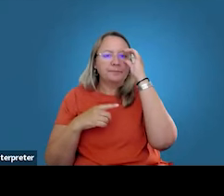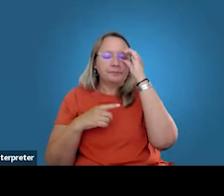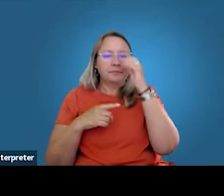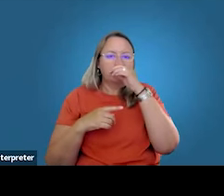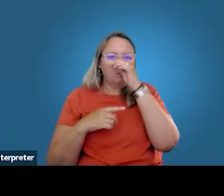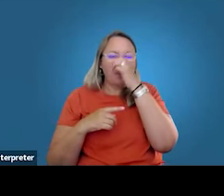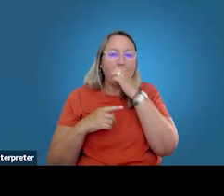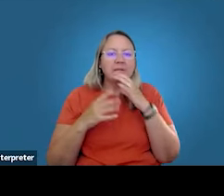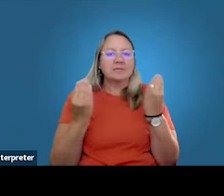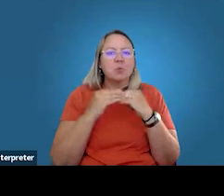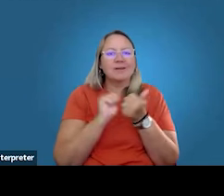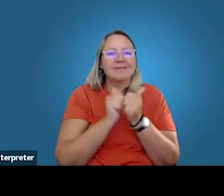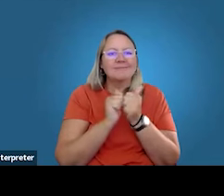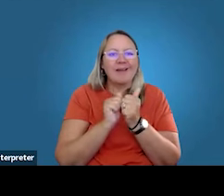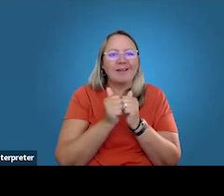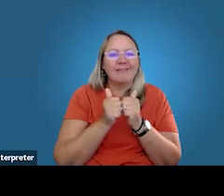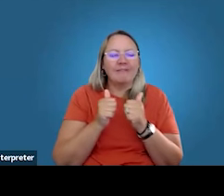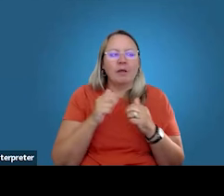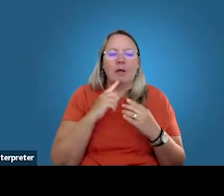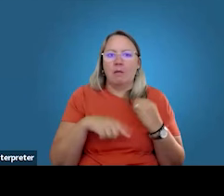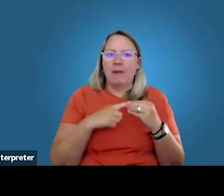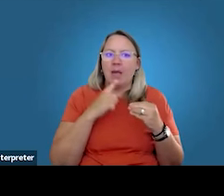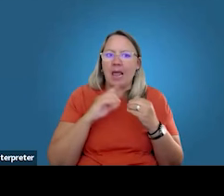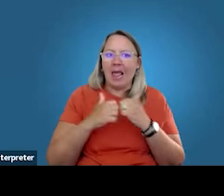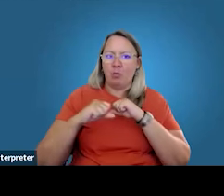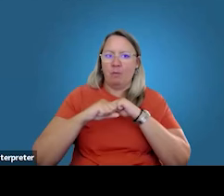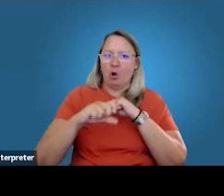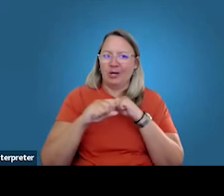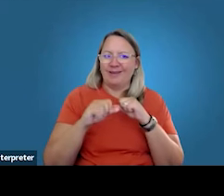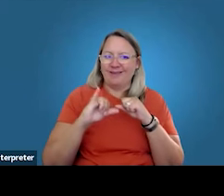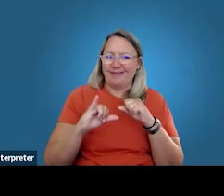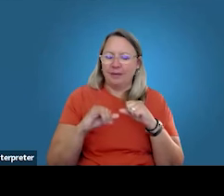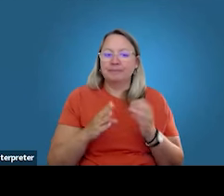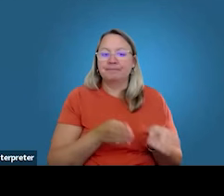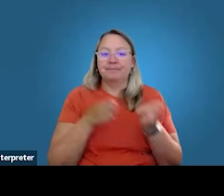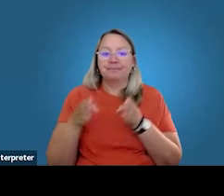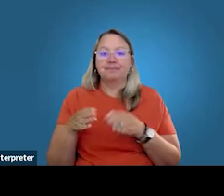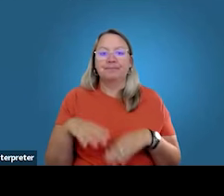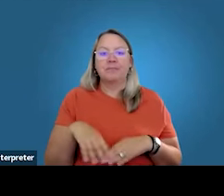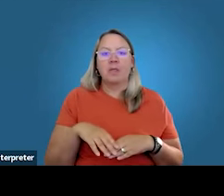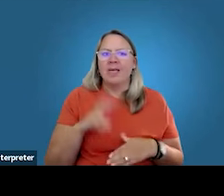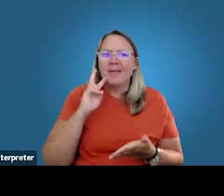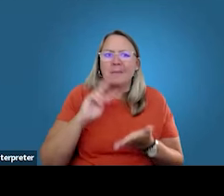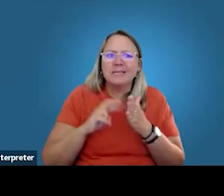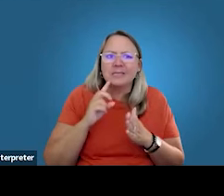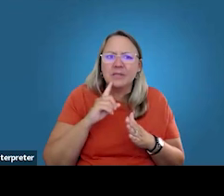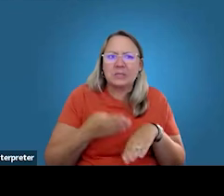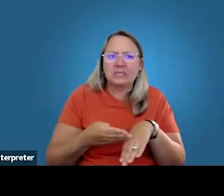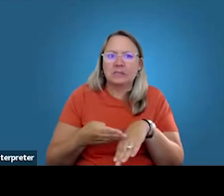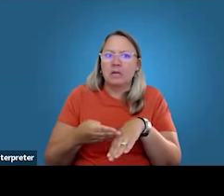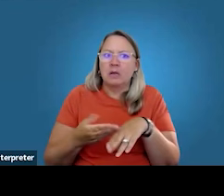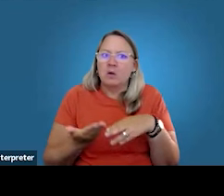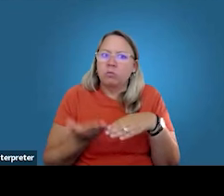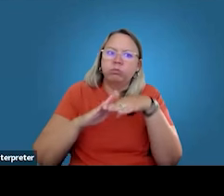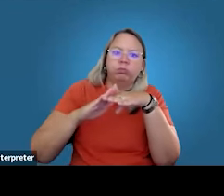more competitive space in cause-related marketing than we've ever seen. The second is that means that there is this rising tide